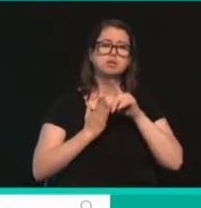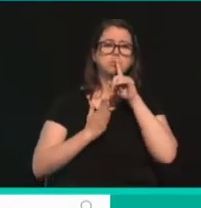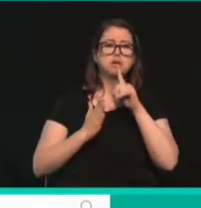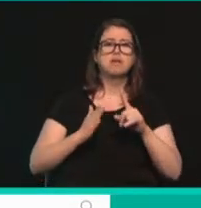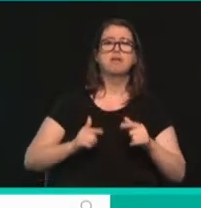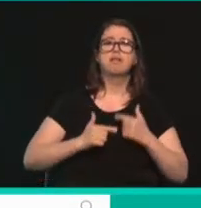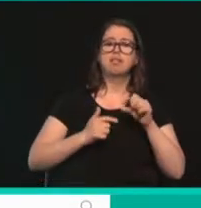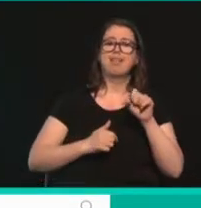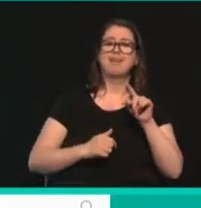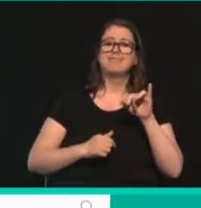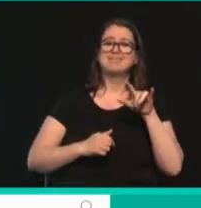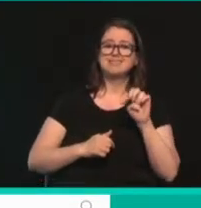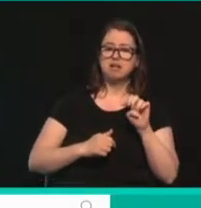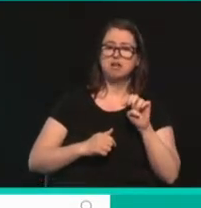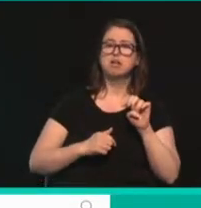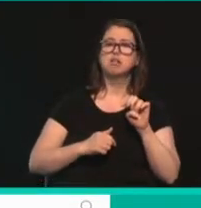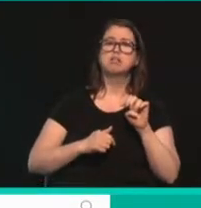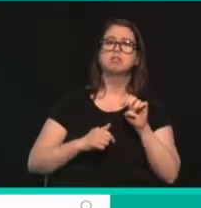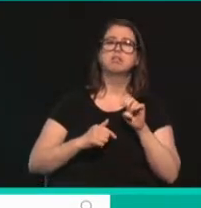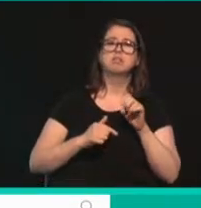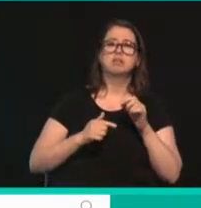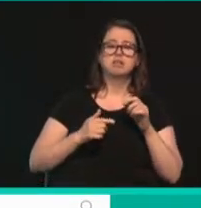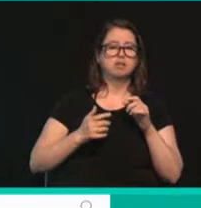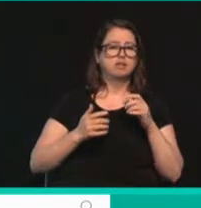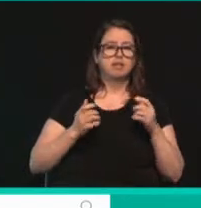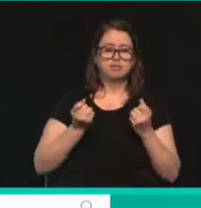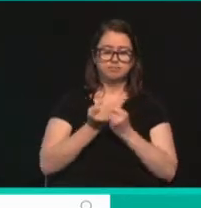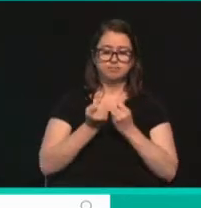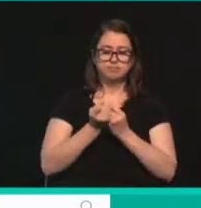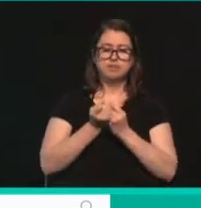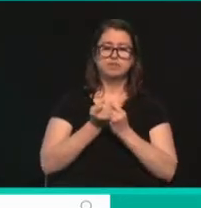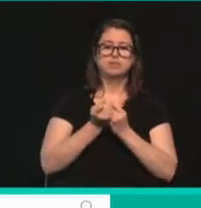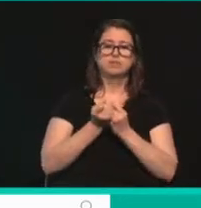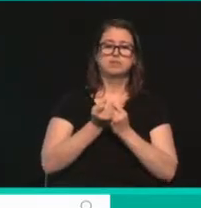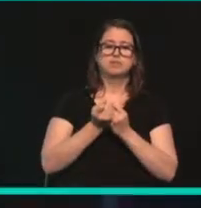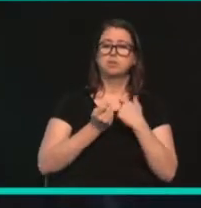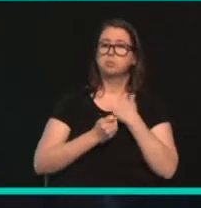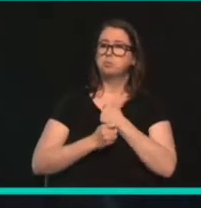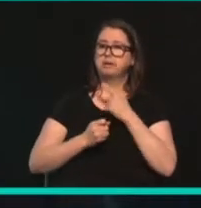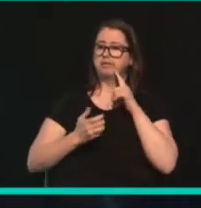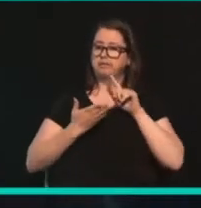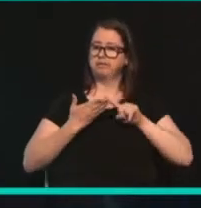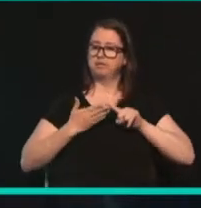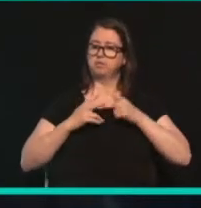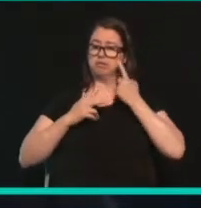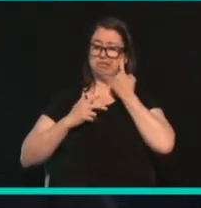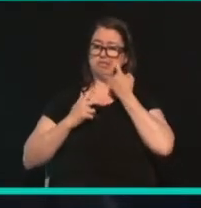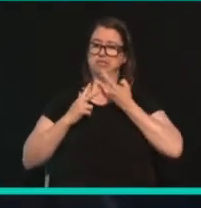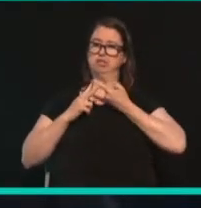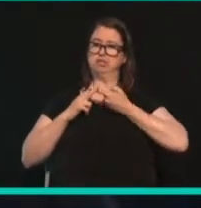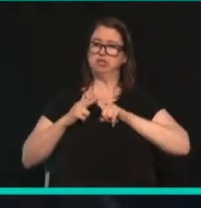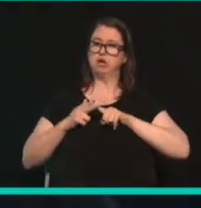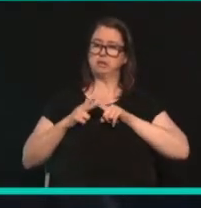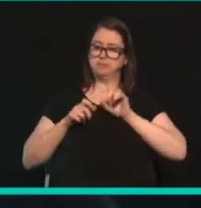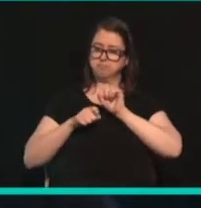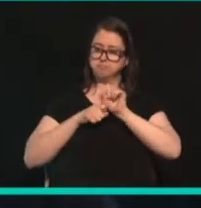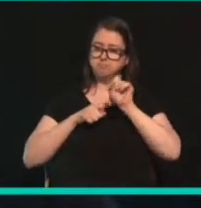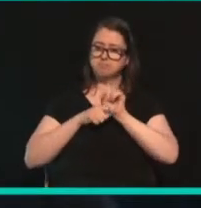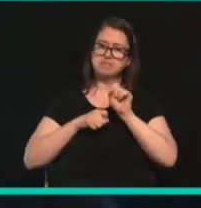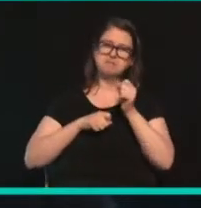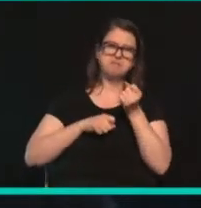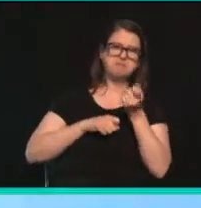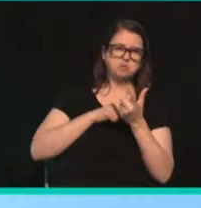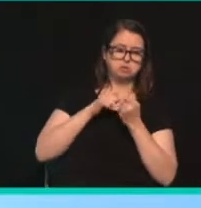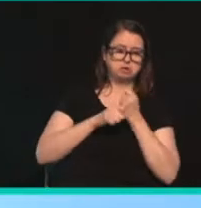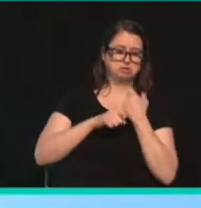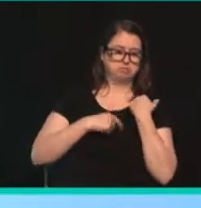innovation advocates. This is something we're embarking on. We haven't finished. We're just starting. We've been working on this for the last couple of